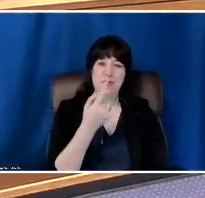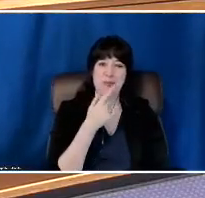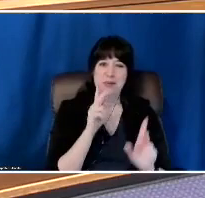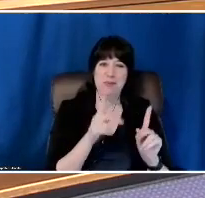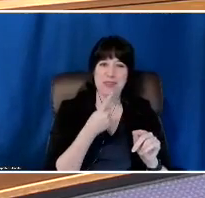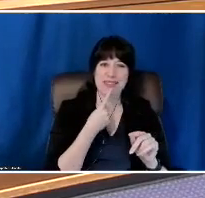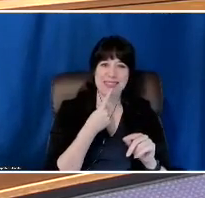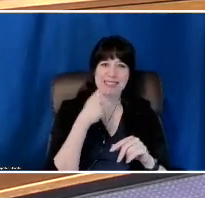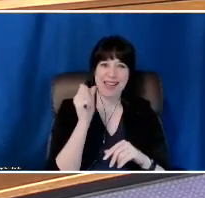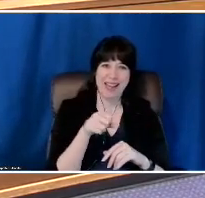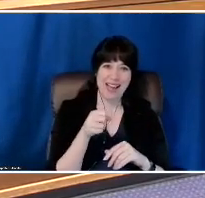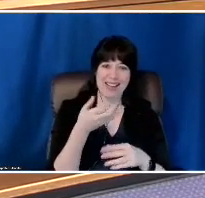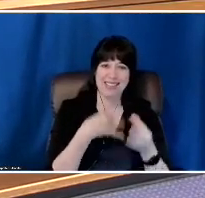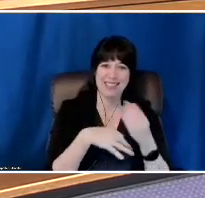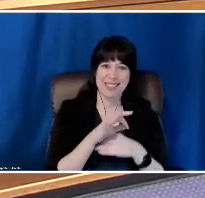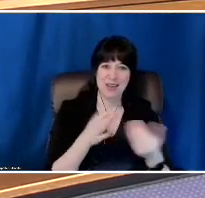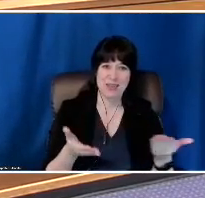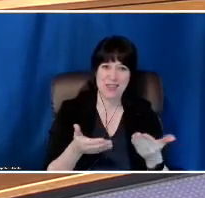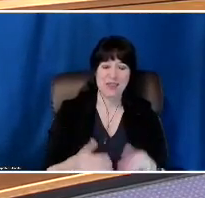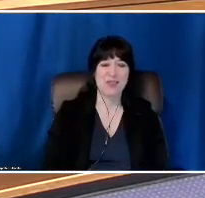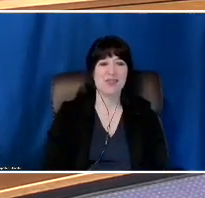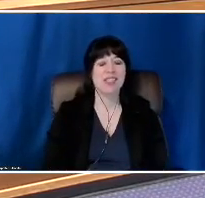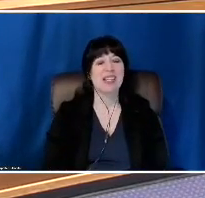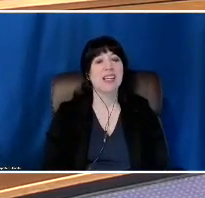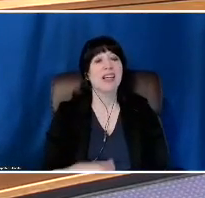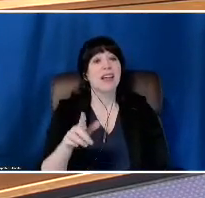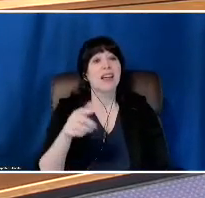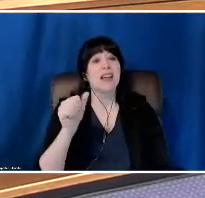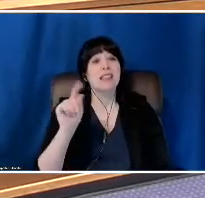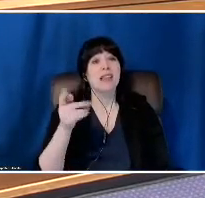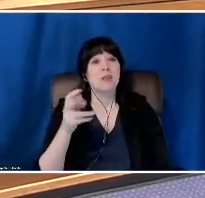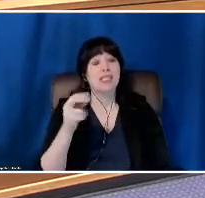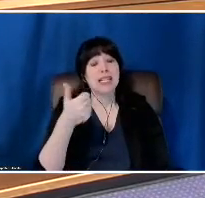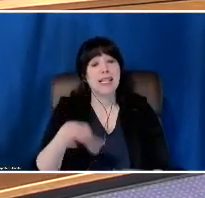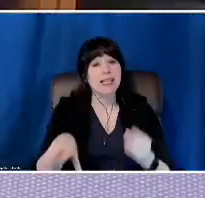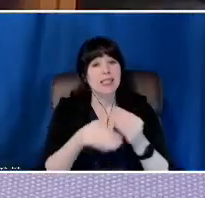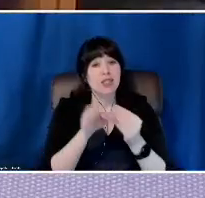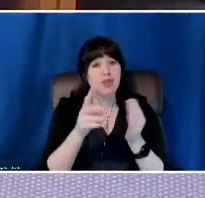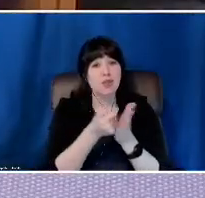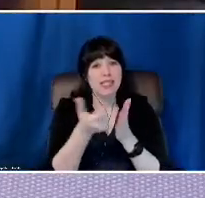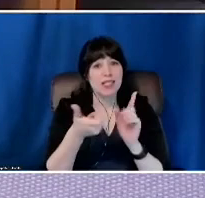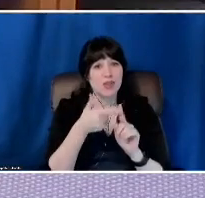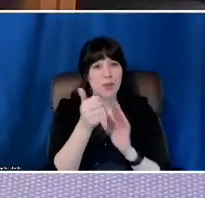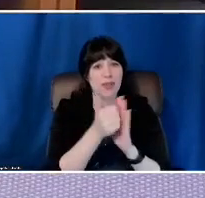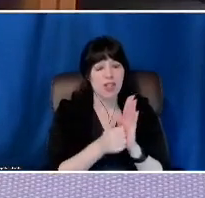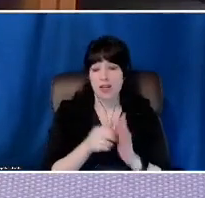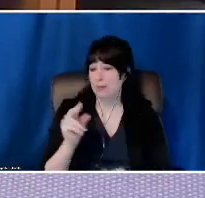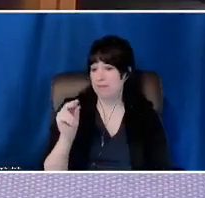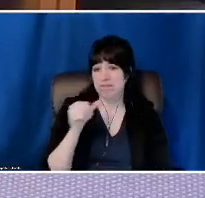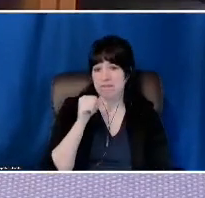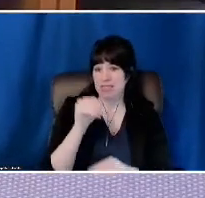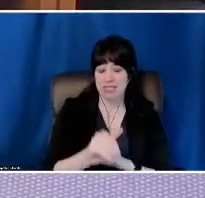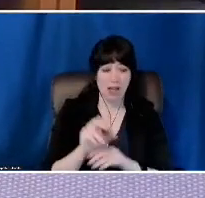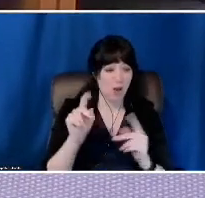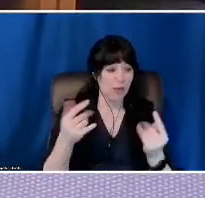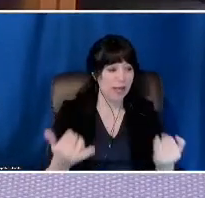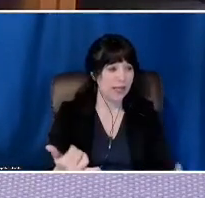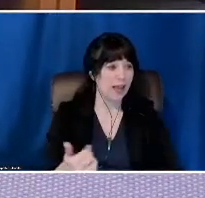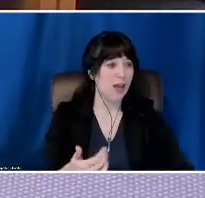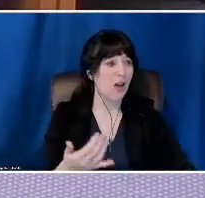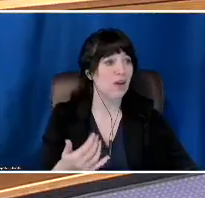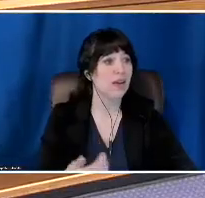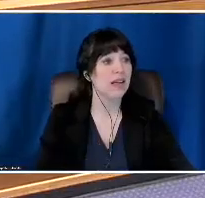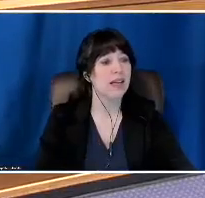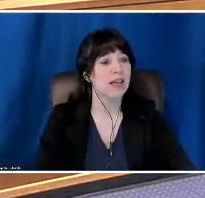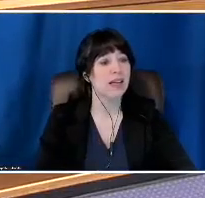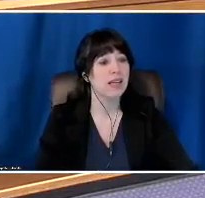Councillor Stapleton, are there any additions or deletions to the agenda? Not tonight, sir. All right. It's time for council and city